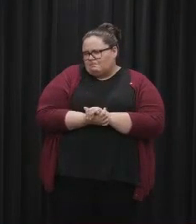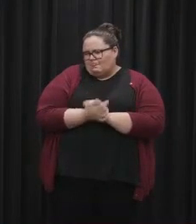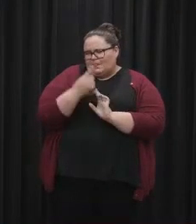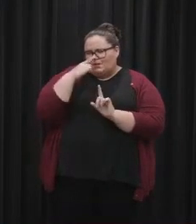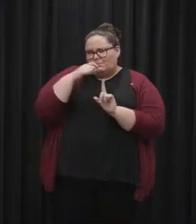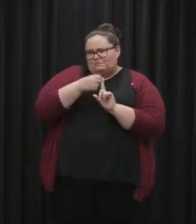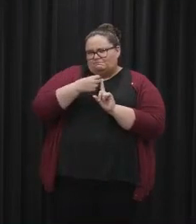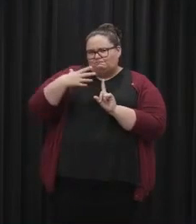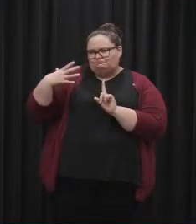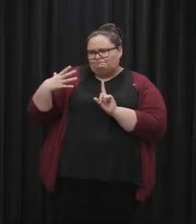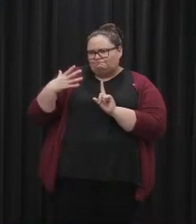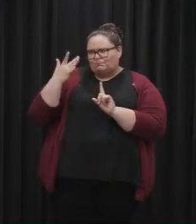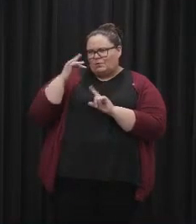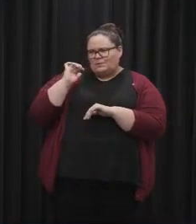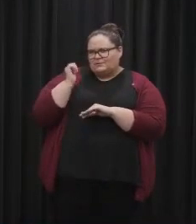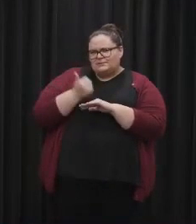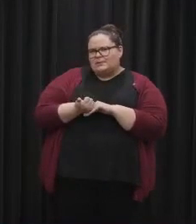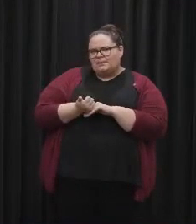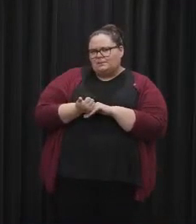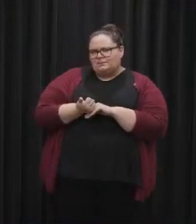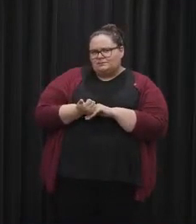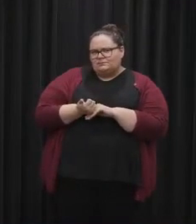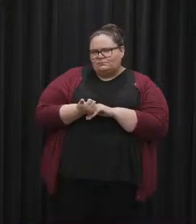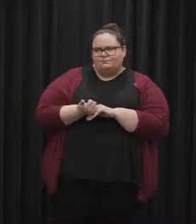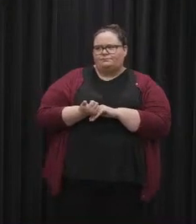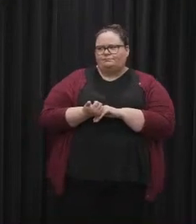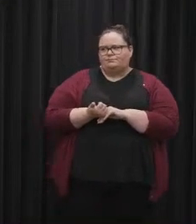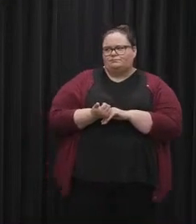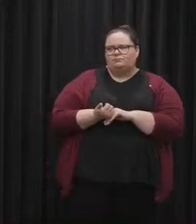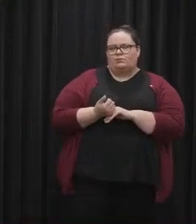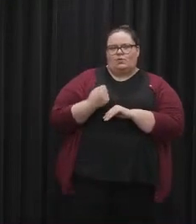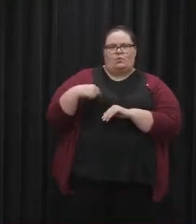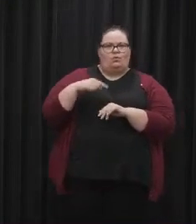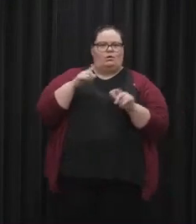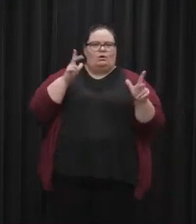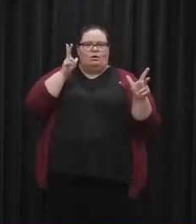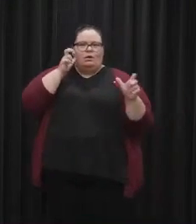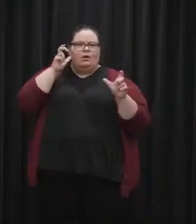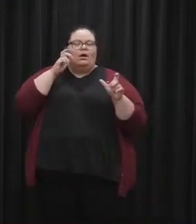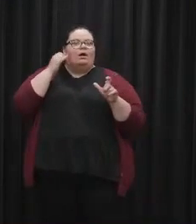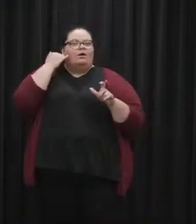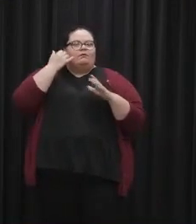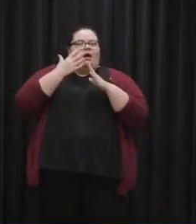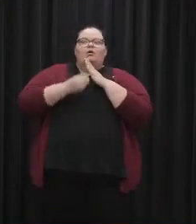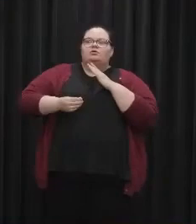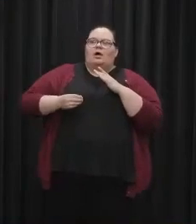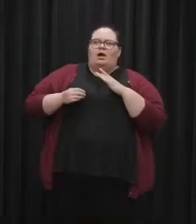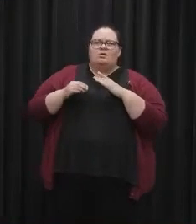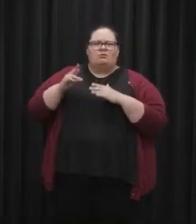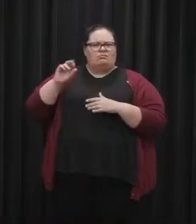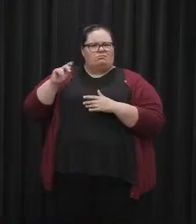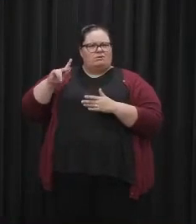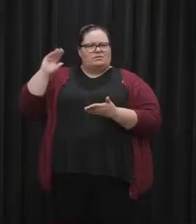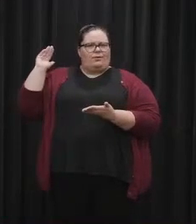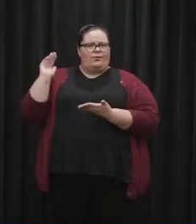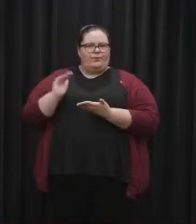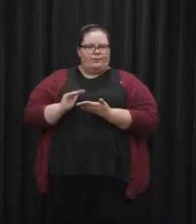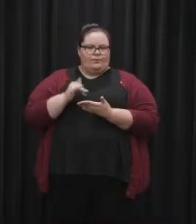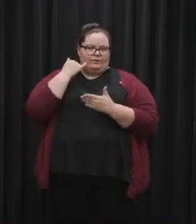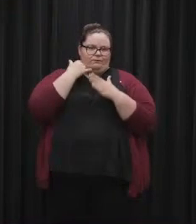Can you elaborate on why this was implemented, and given that we've heard that there's lower risks of transmission